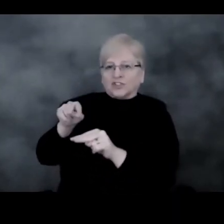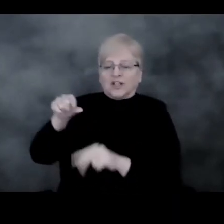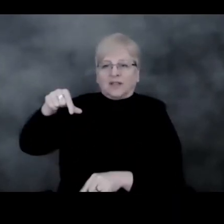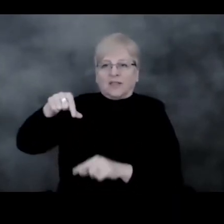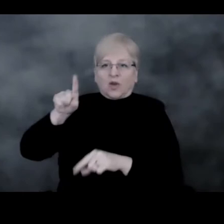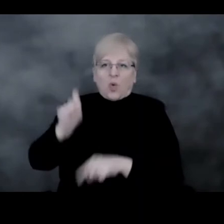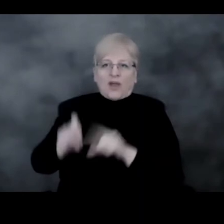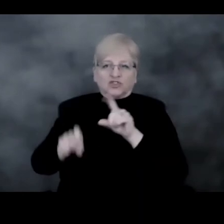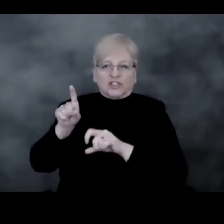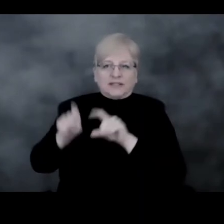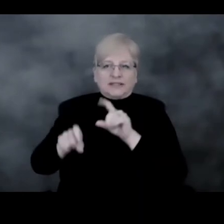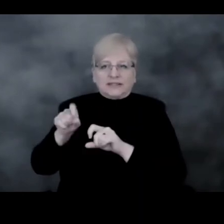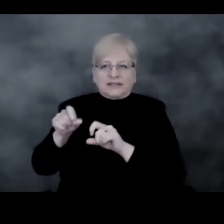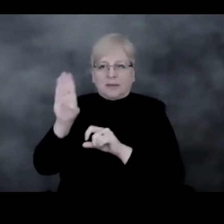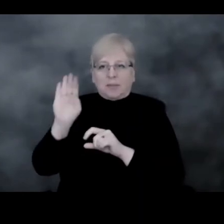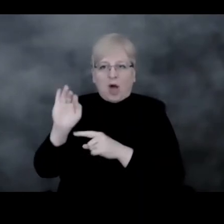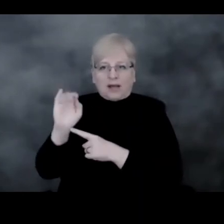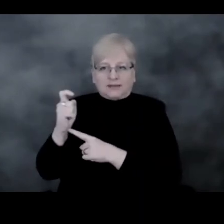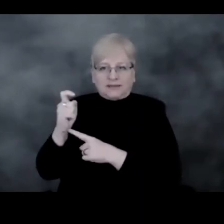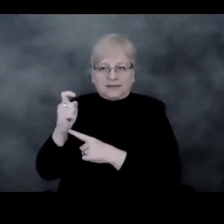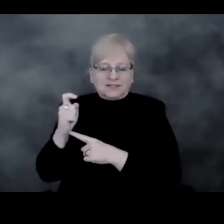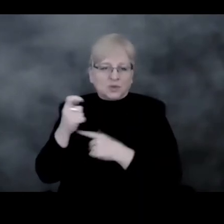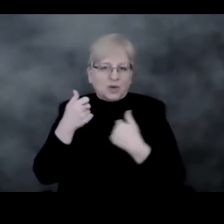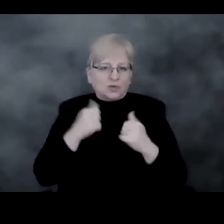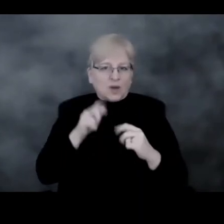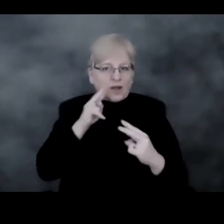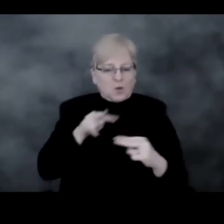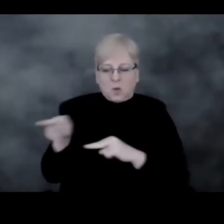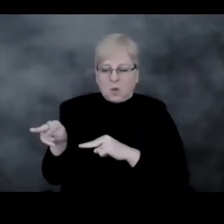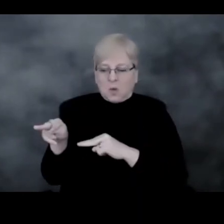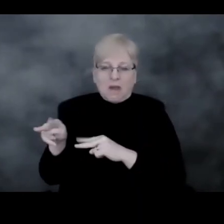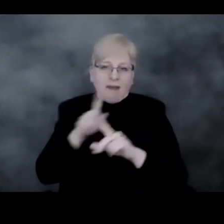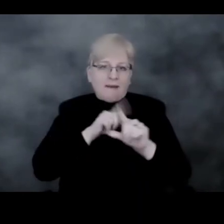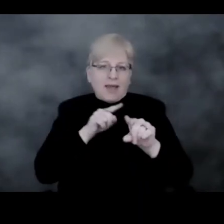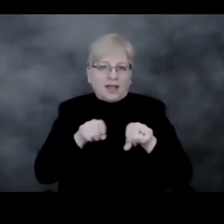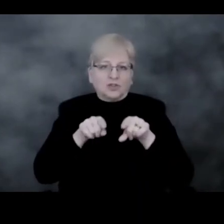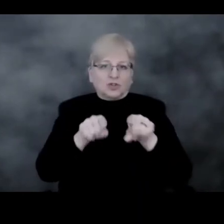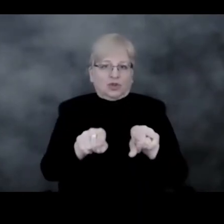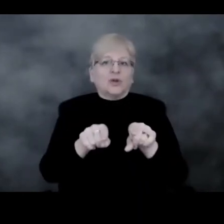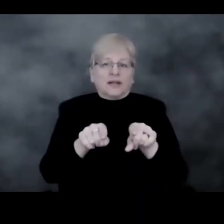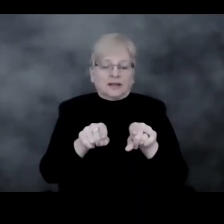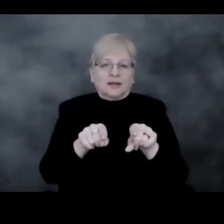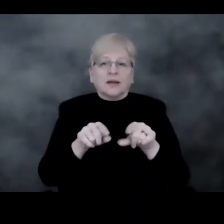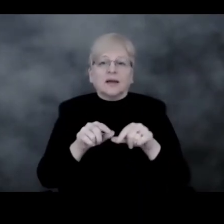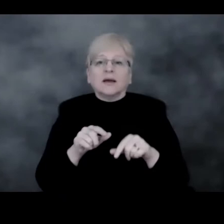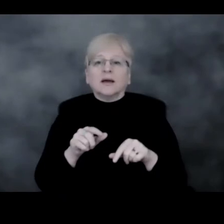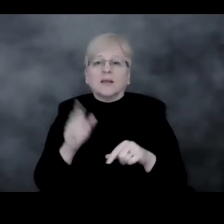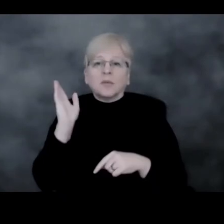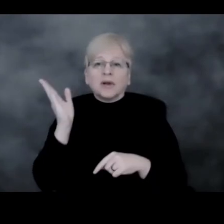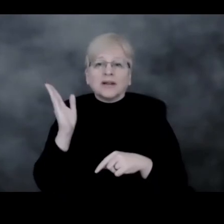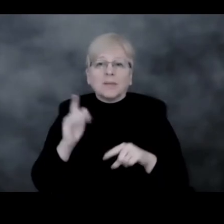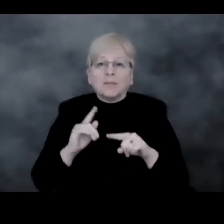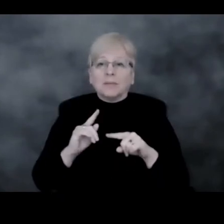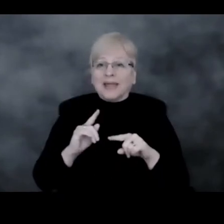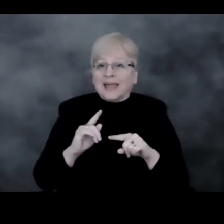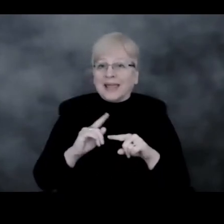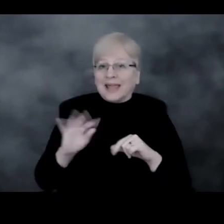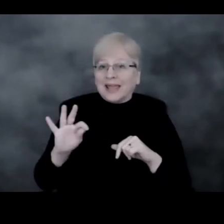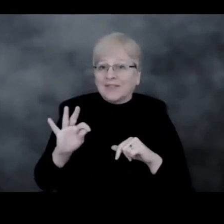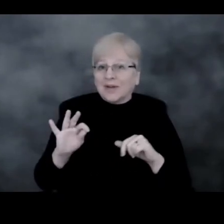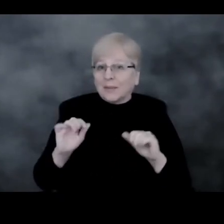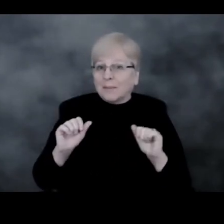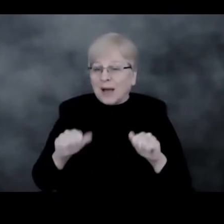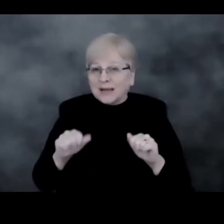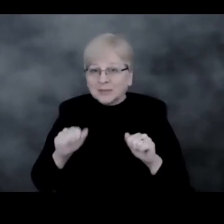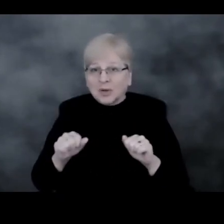many questions as we can during the presentation. But if you can hold any questions, we will try to get to as many of